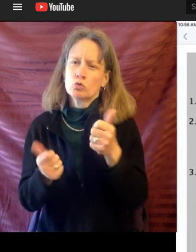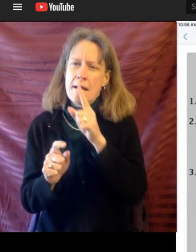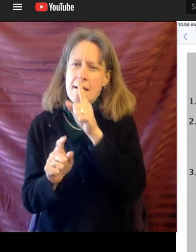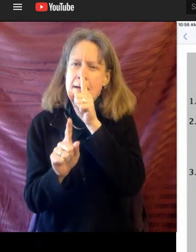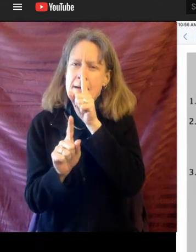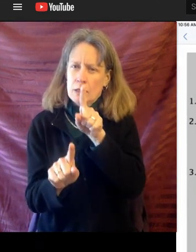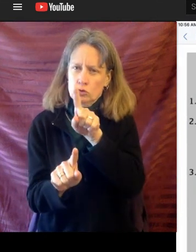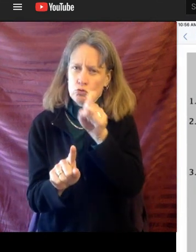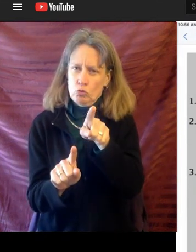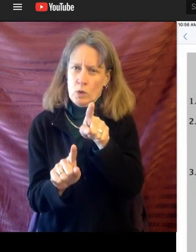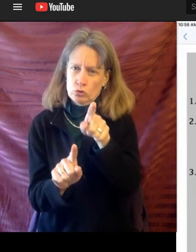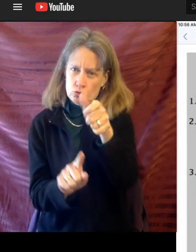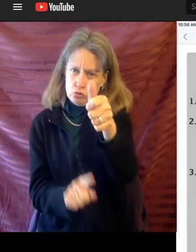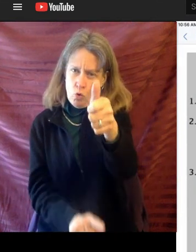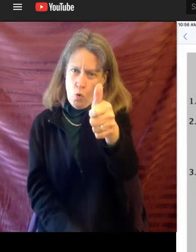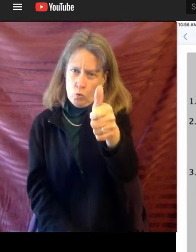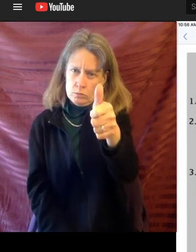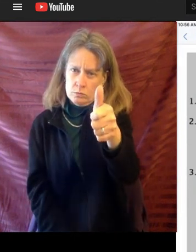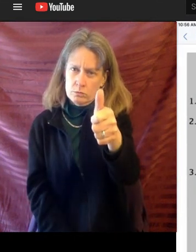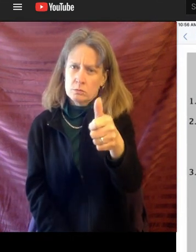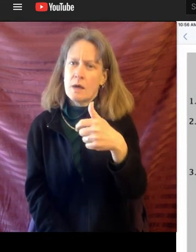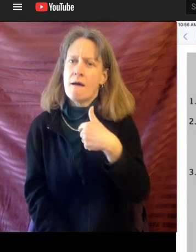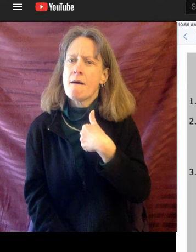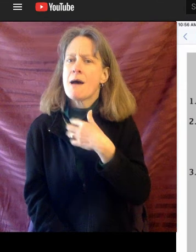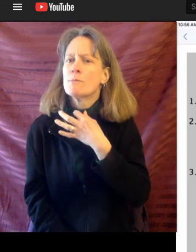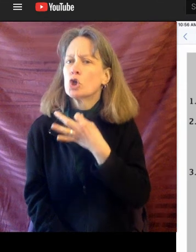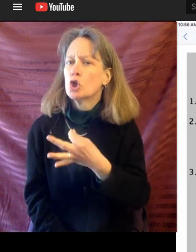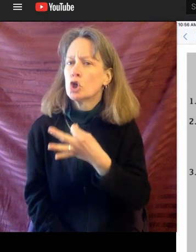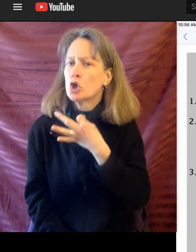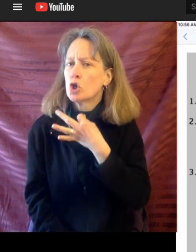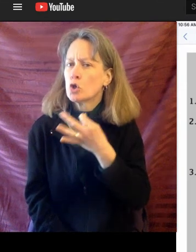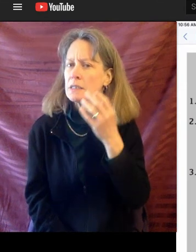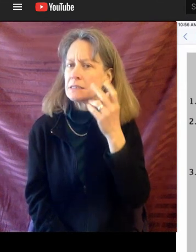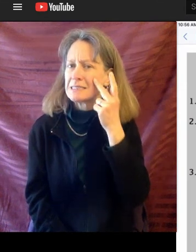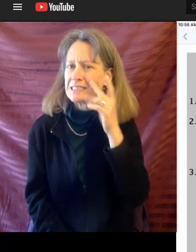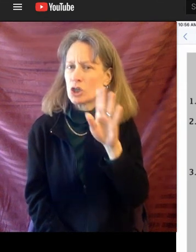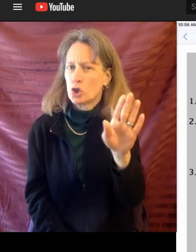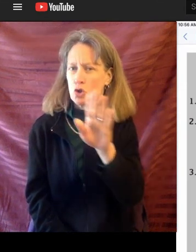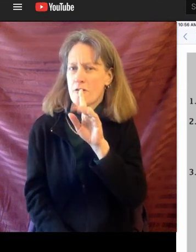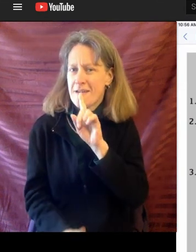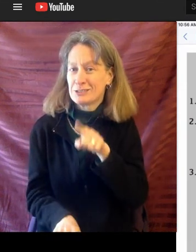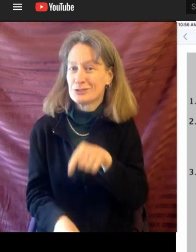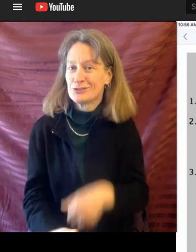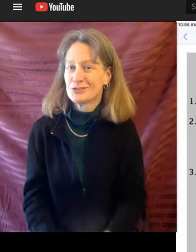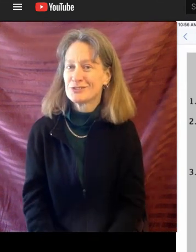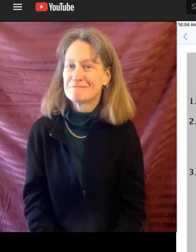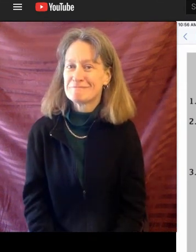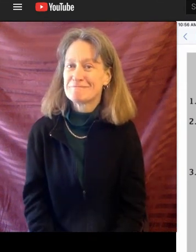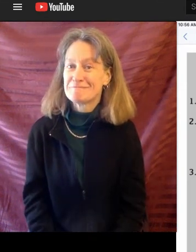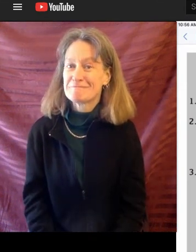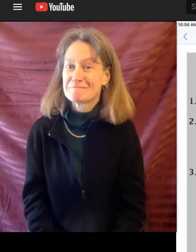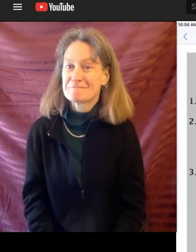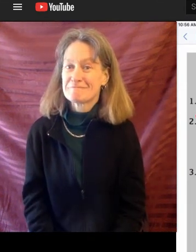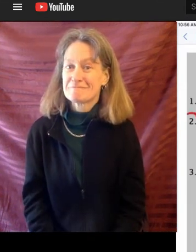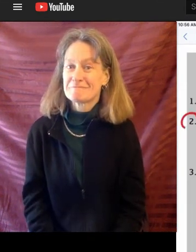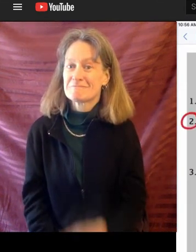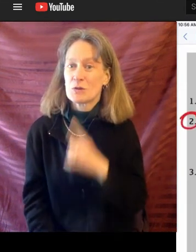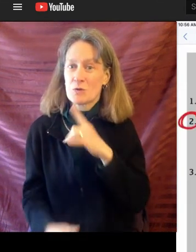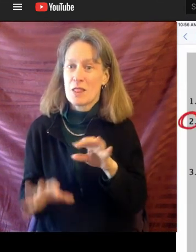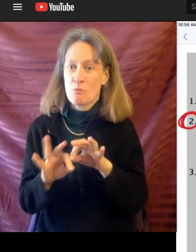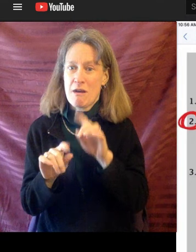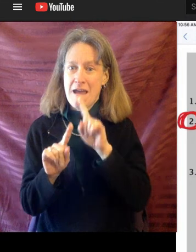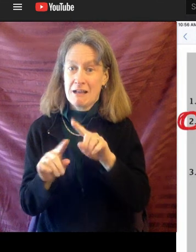question on your own, because I'm kind of curious to see what answers you guys come up with. So make sure you answer